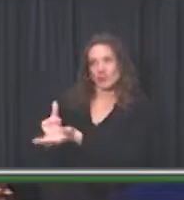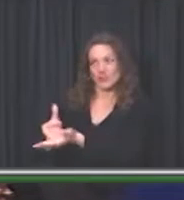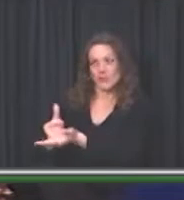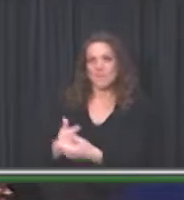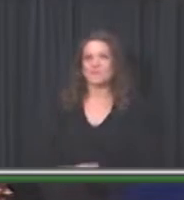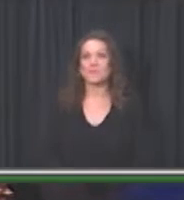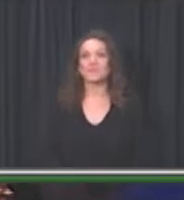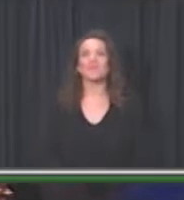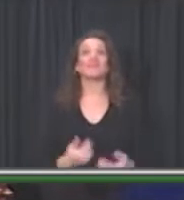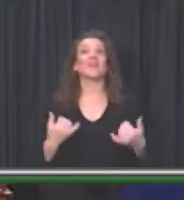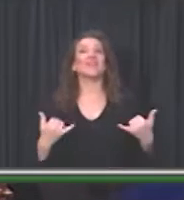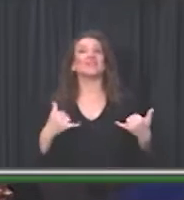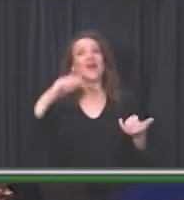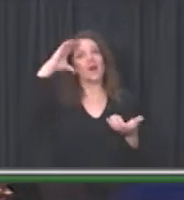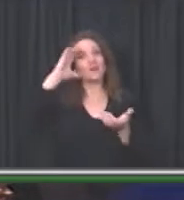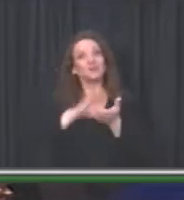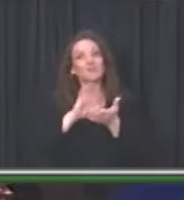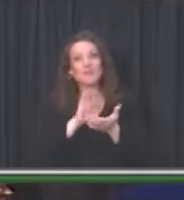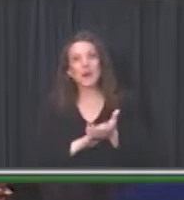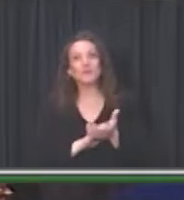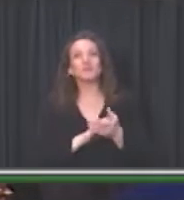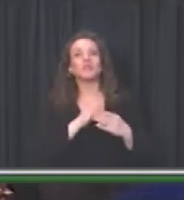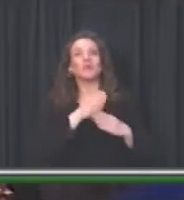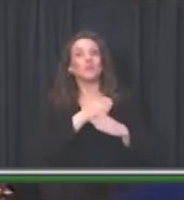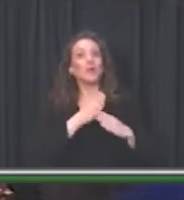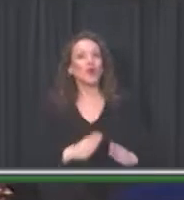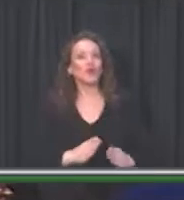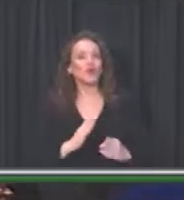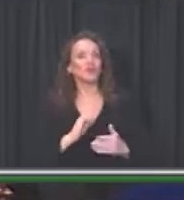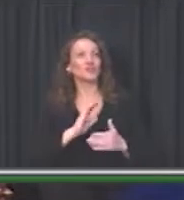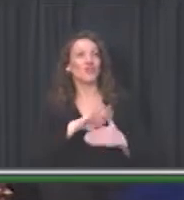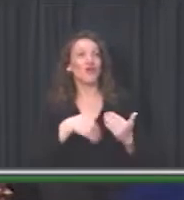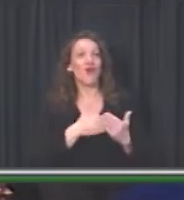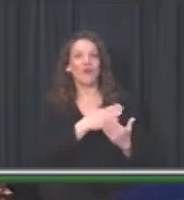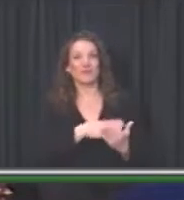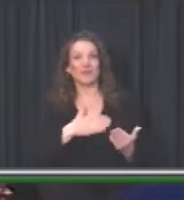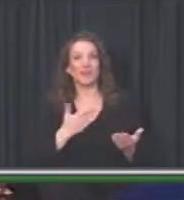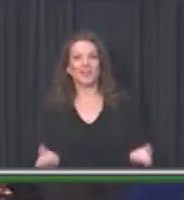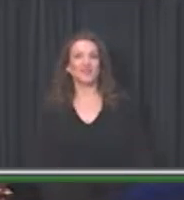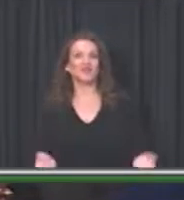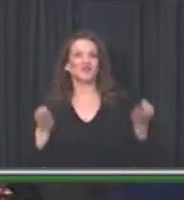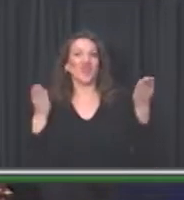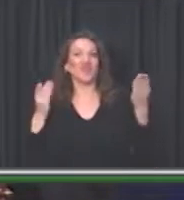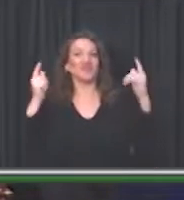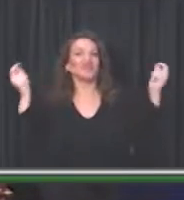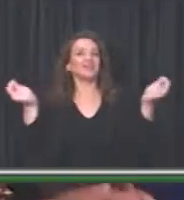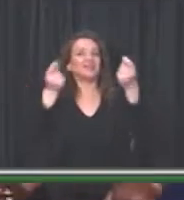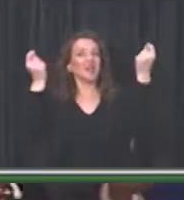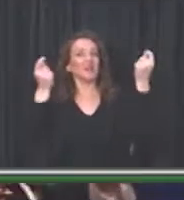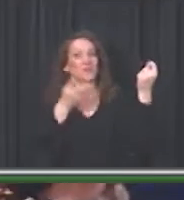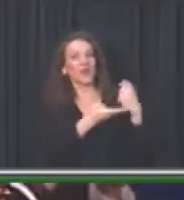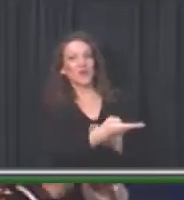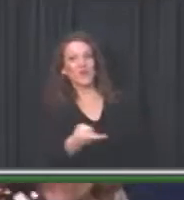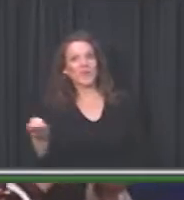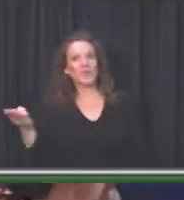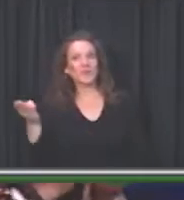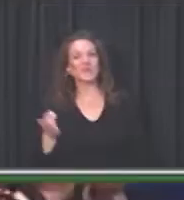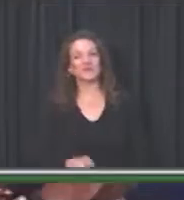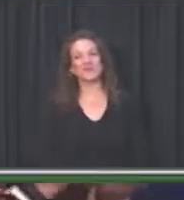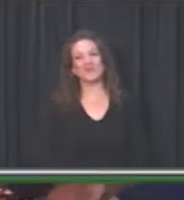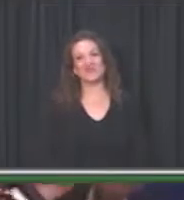Would the spouses and partners of our students please rise and be celebrated?